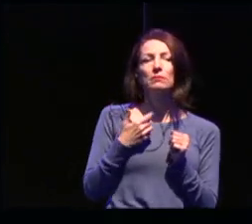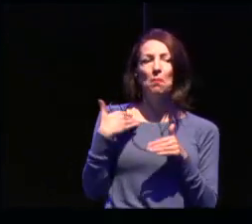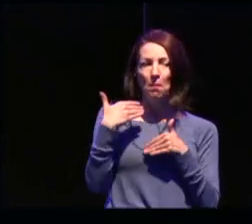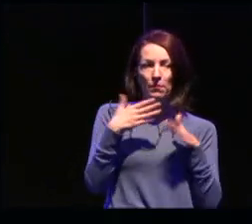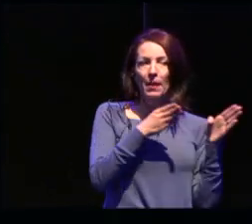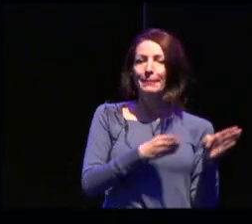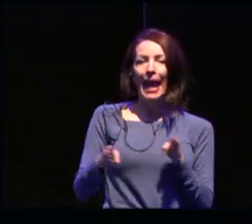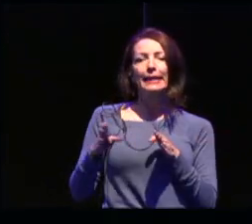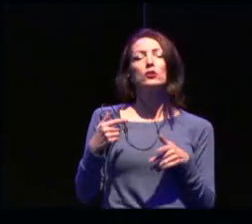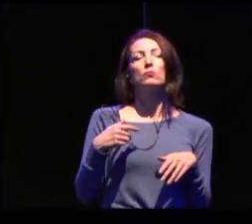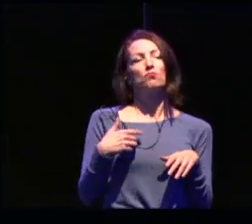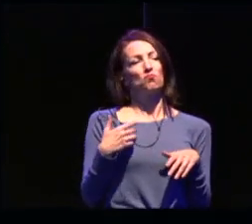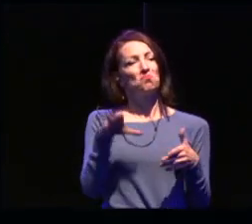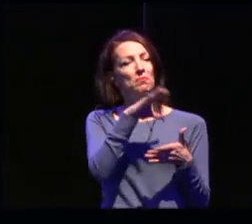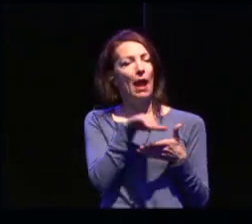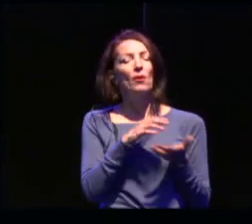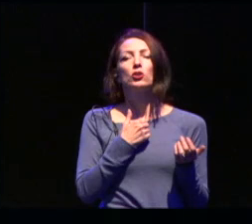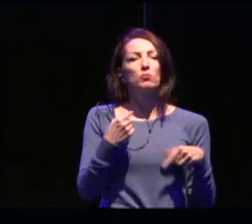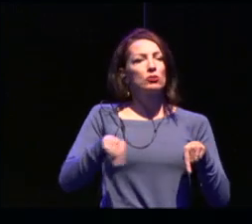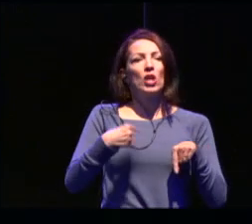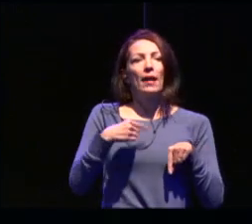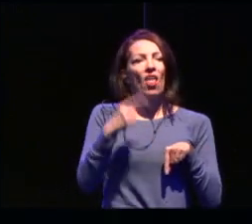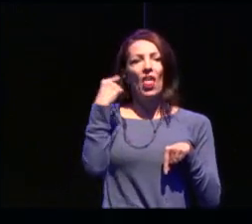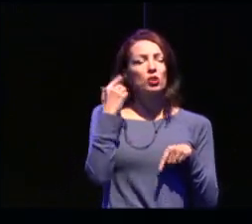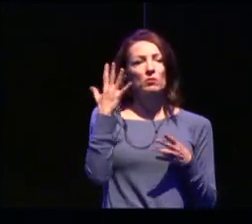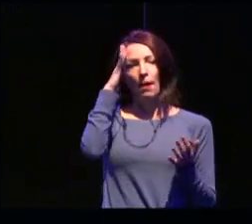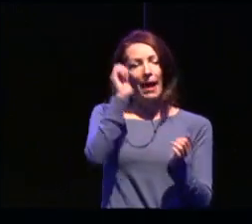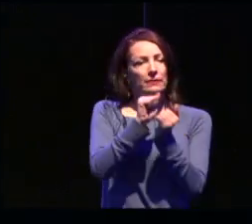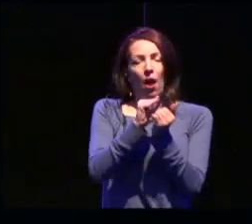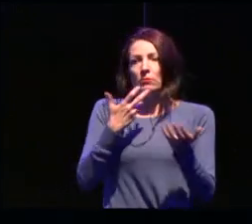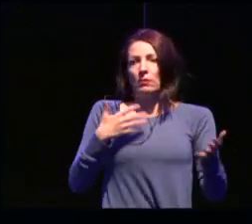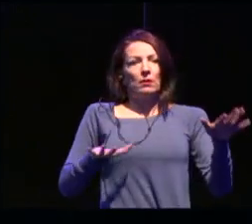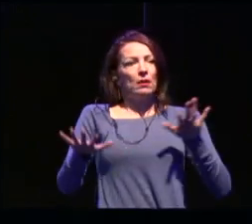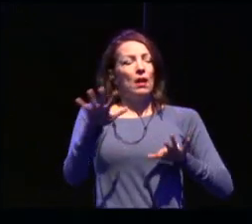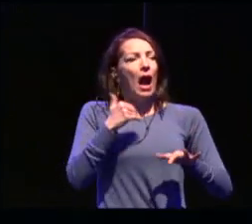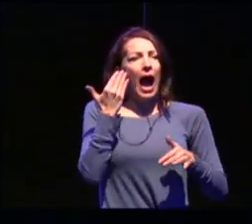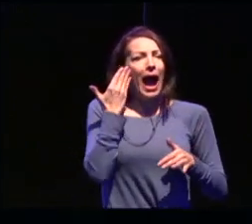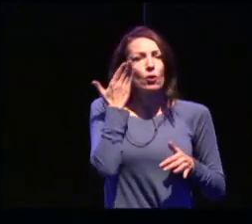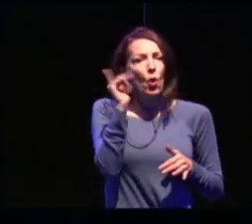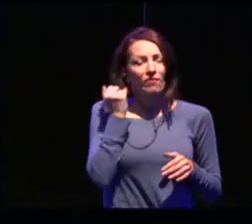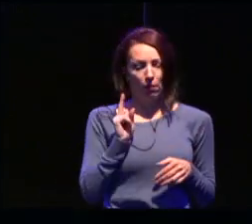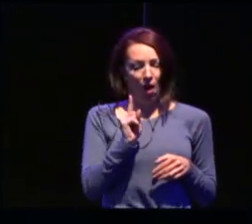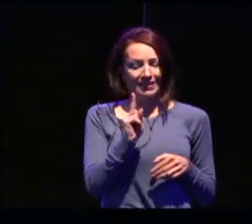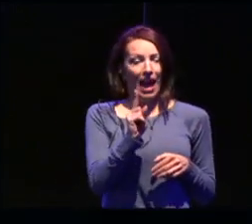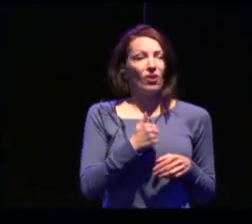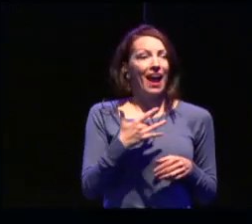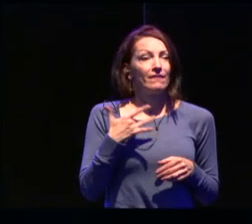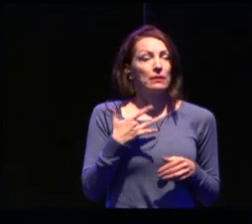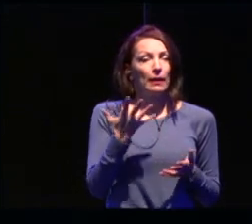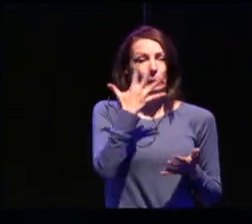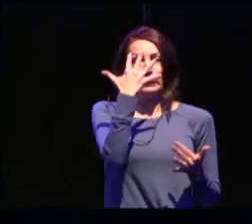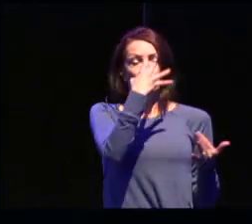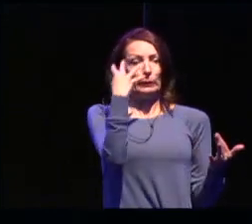knees shaking, thought she was going to faint. And she's telling the minister, you know, I don't know if I can walk down this aisle without fainting. I don't know if I can do it. I'm nervous.